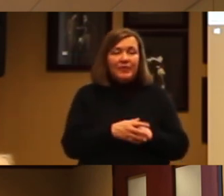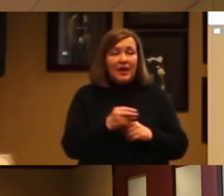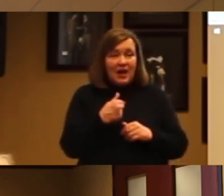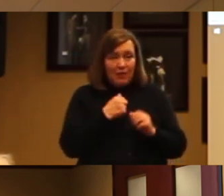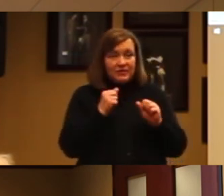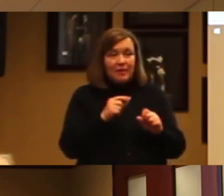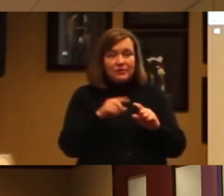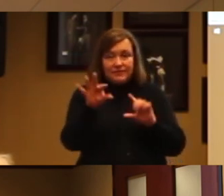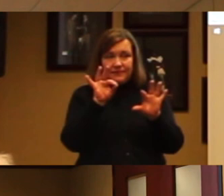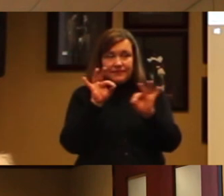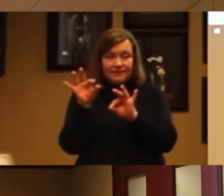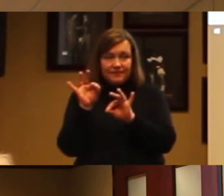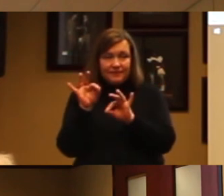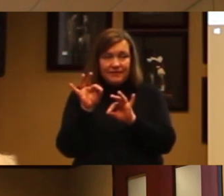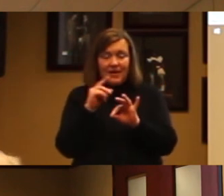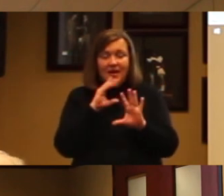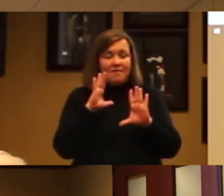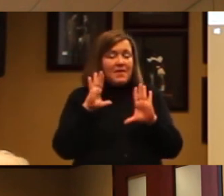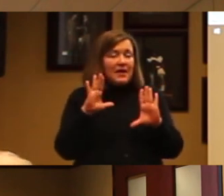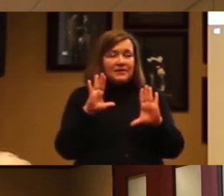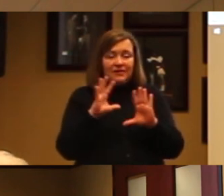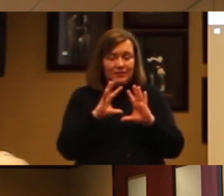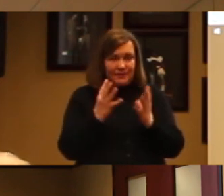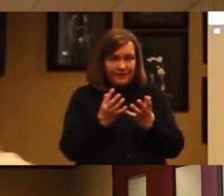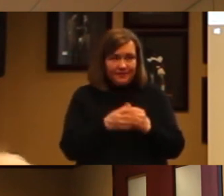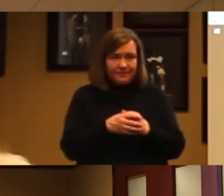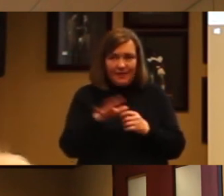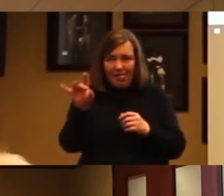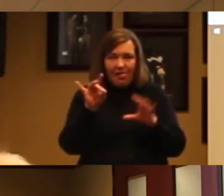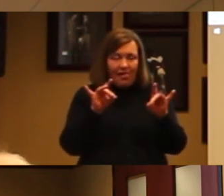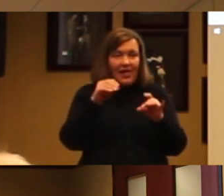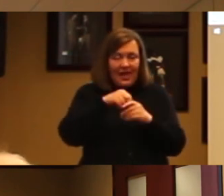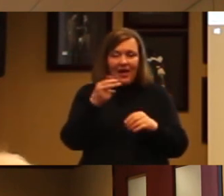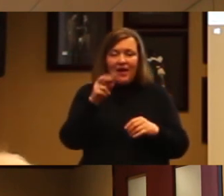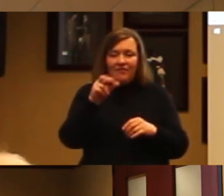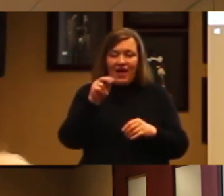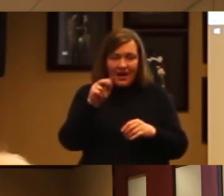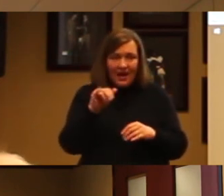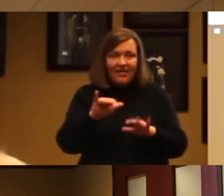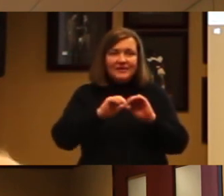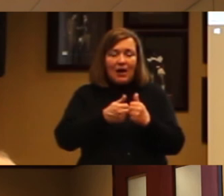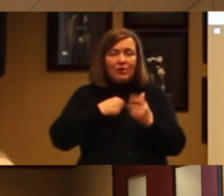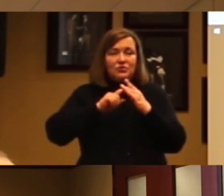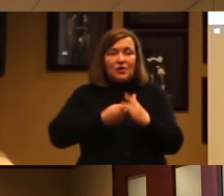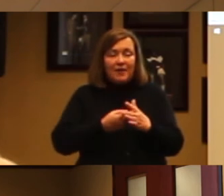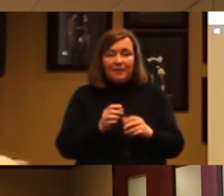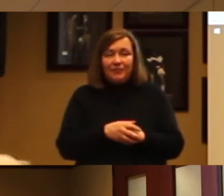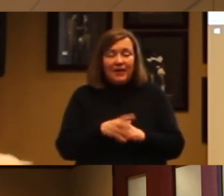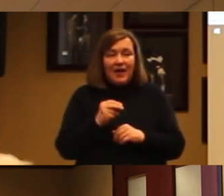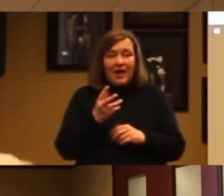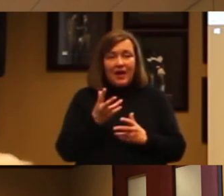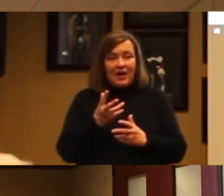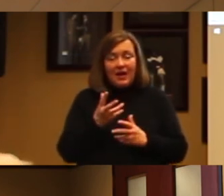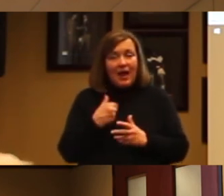to identify an amazing group, one by one, in Havana. And that's how I started. And it has been all, I